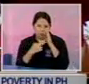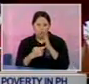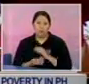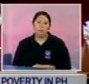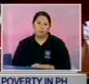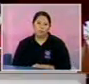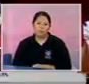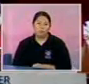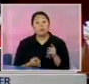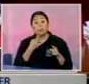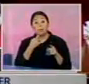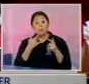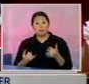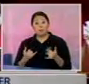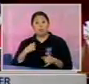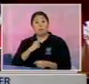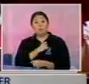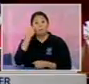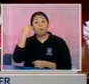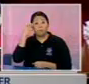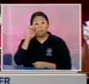the reason why